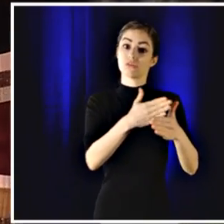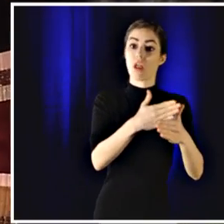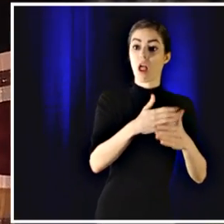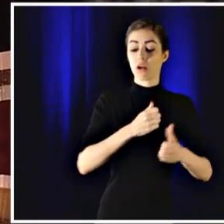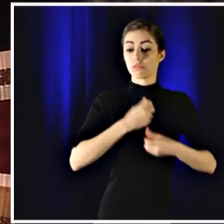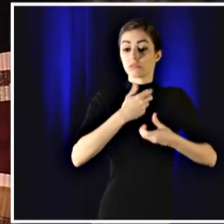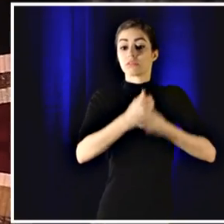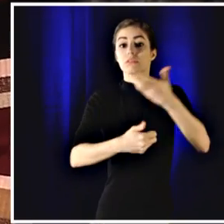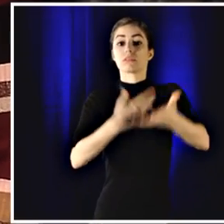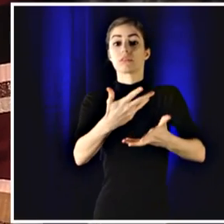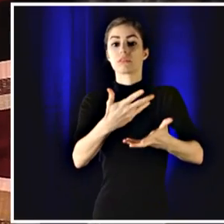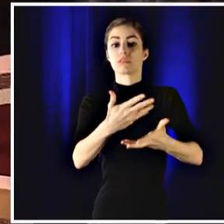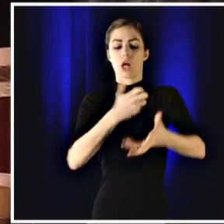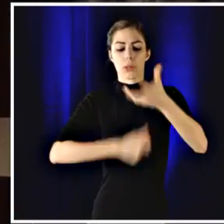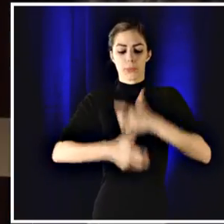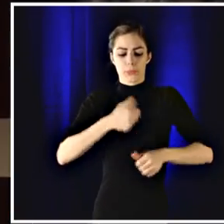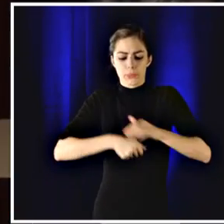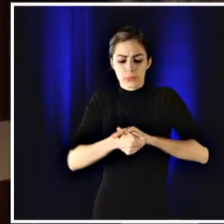world.